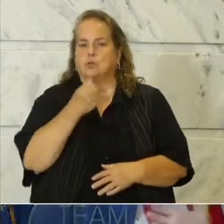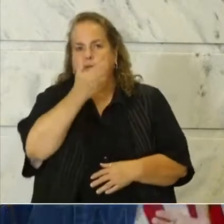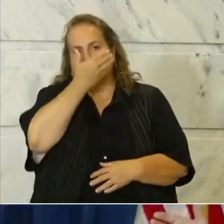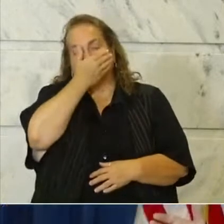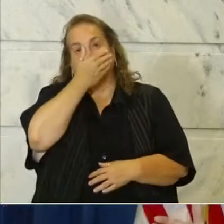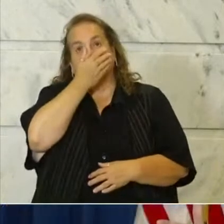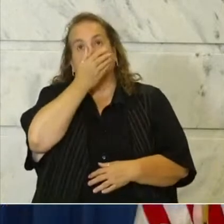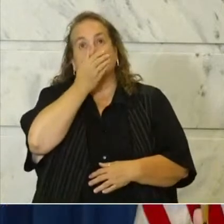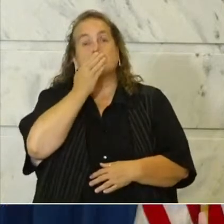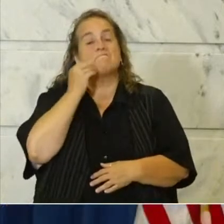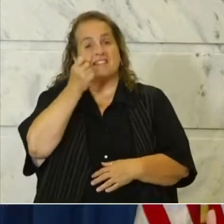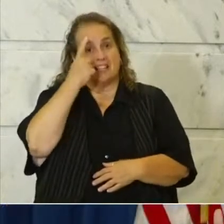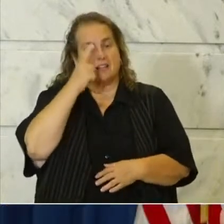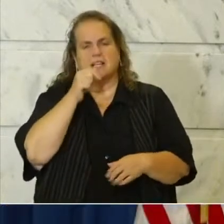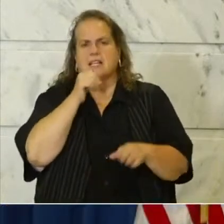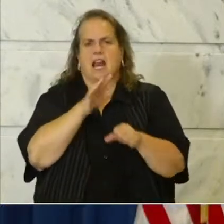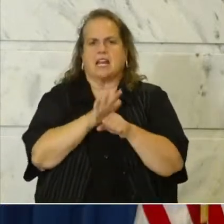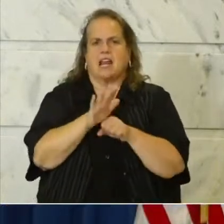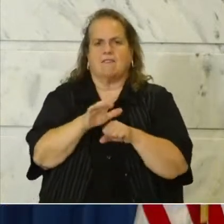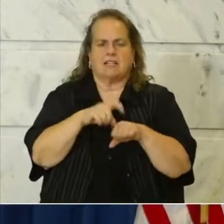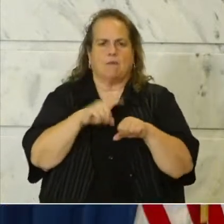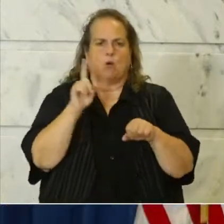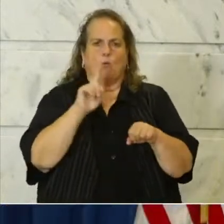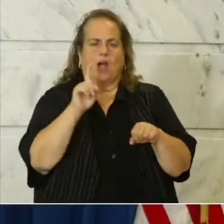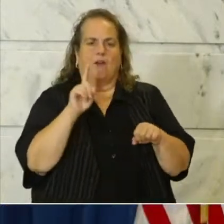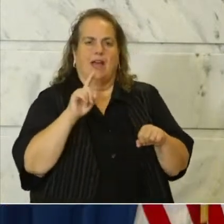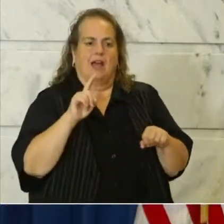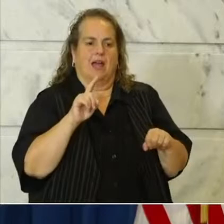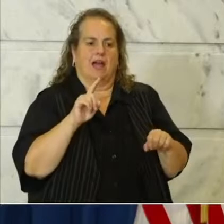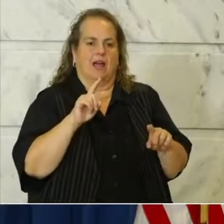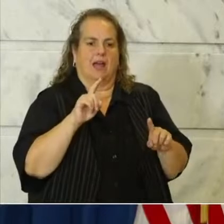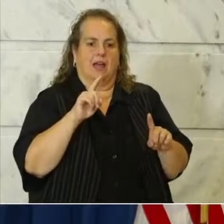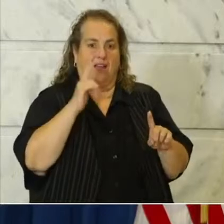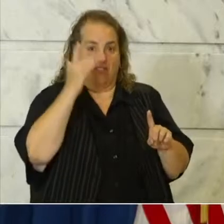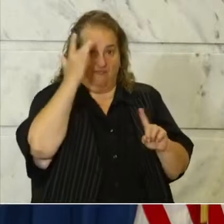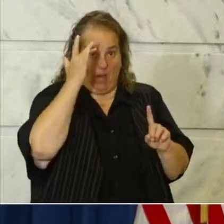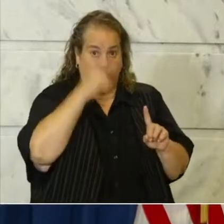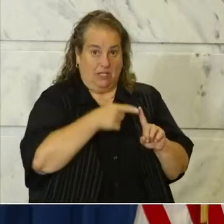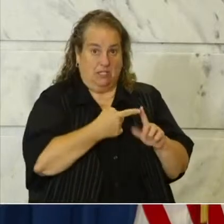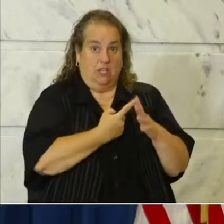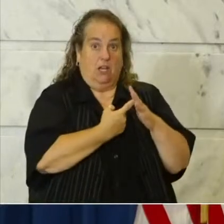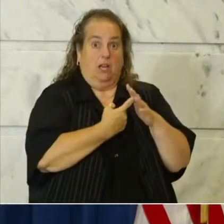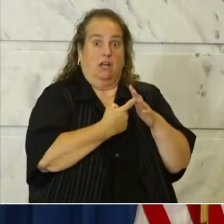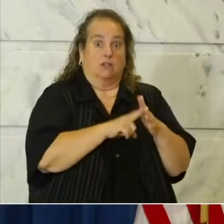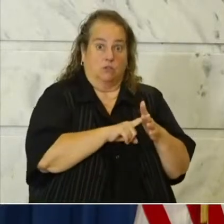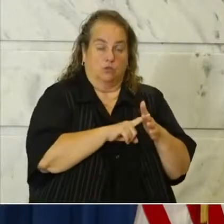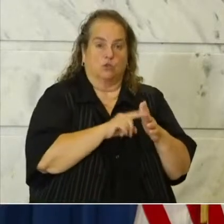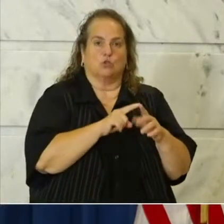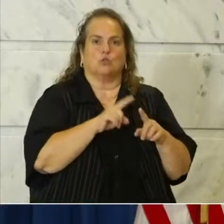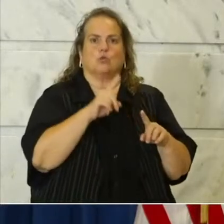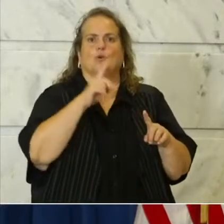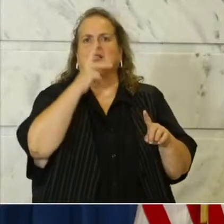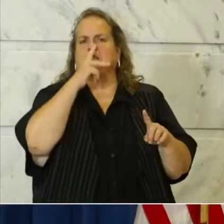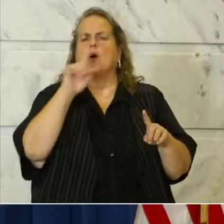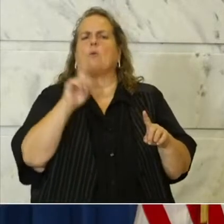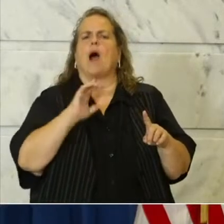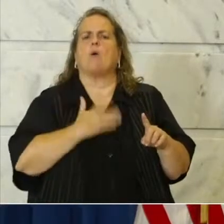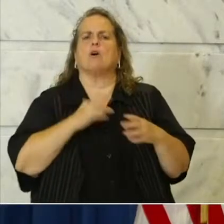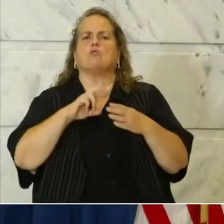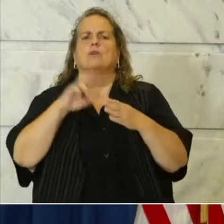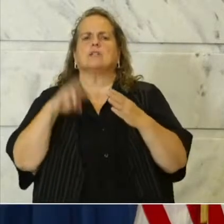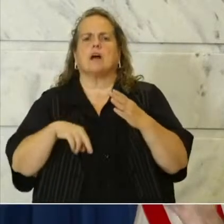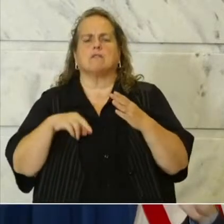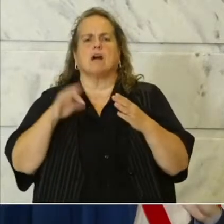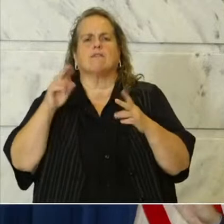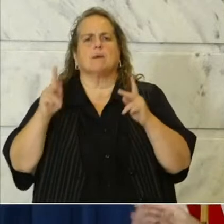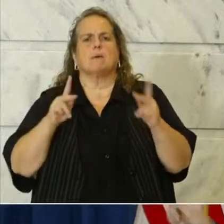for when infection occurs for us to see the results of our requirement that people wear facial coverings. But that